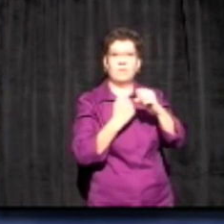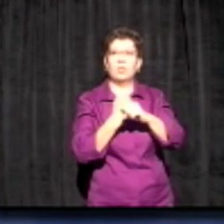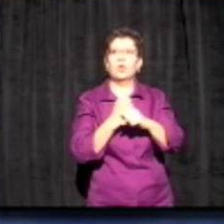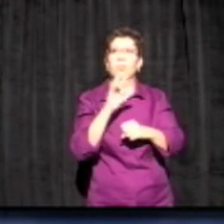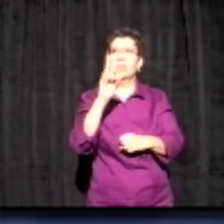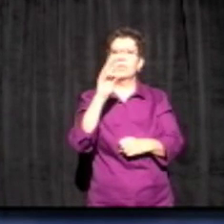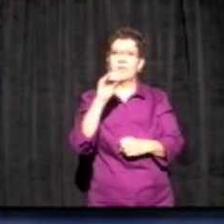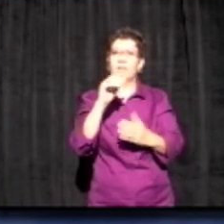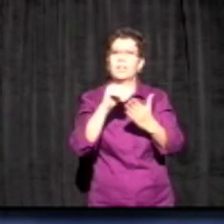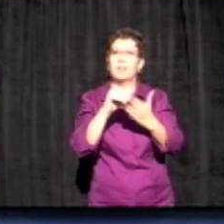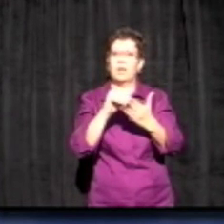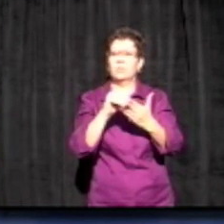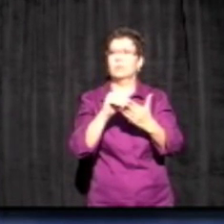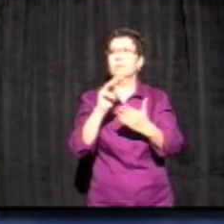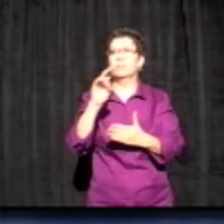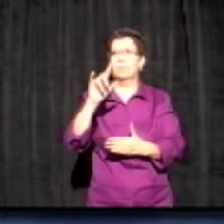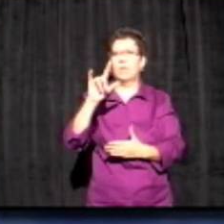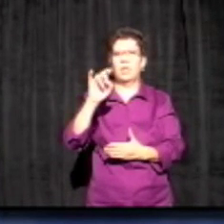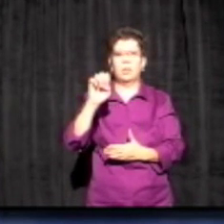75,000 mile warranty.